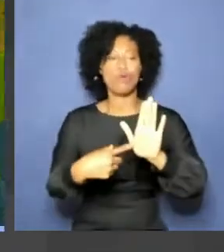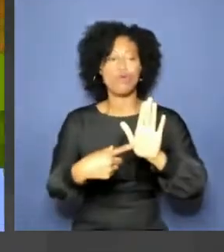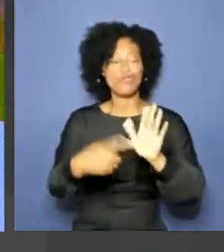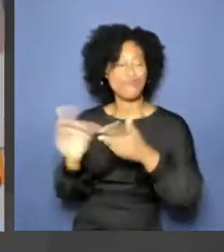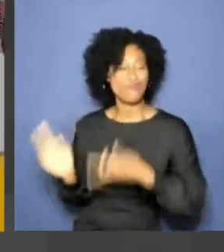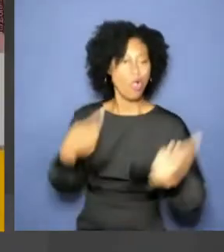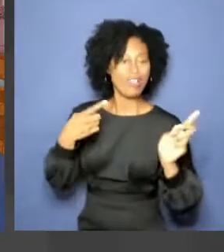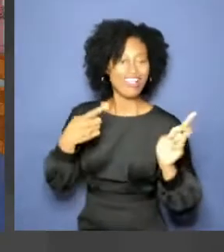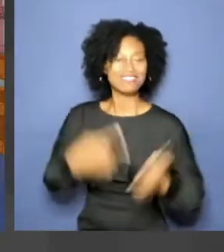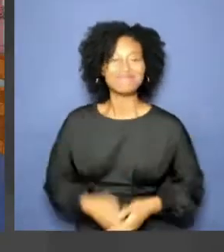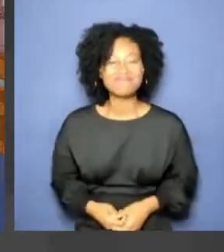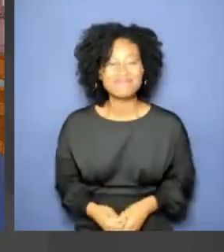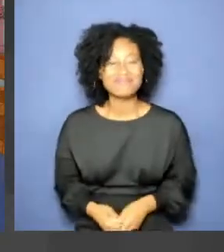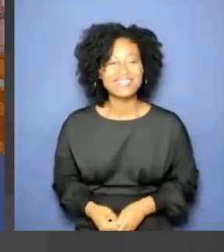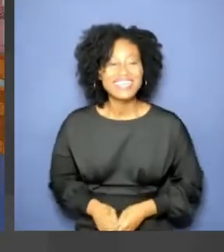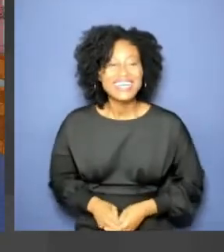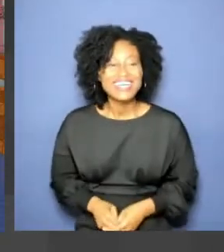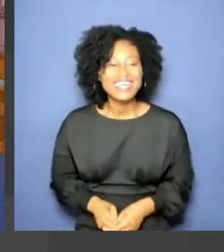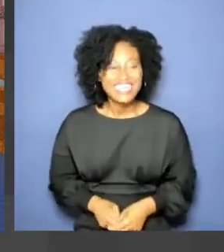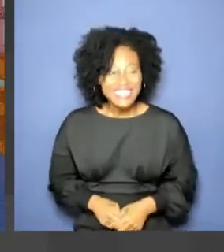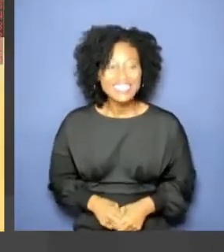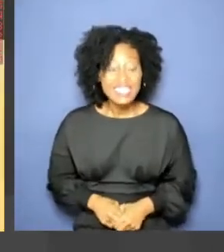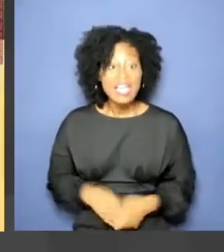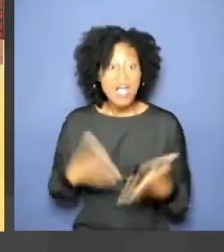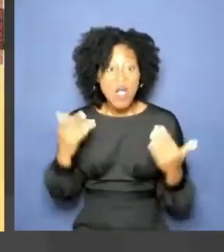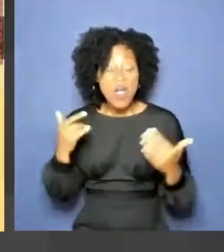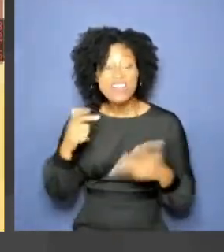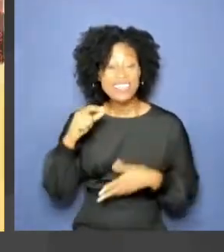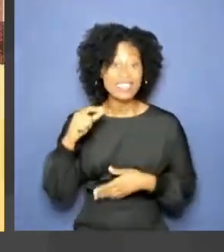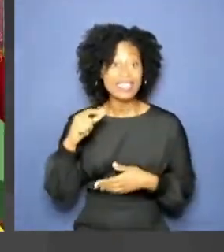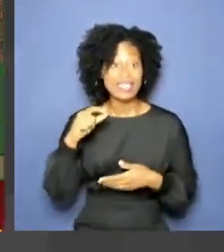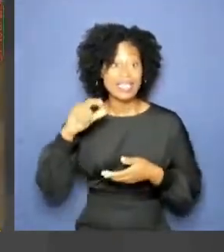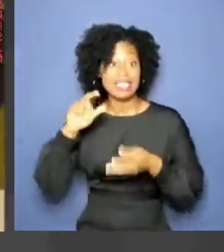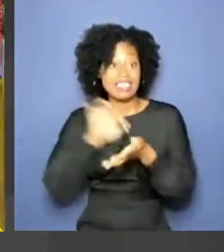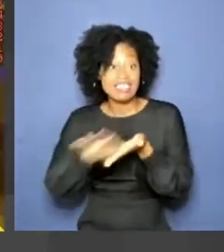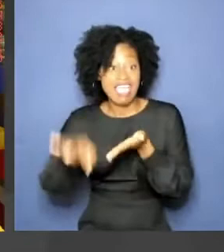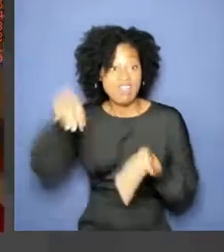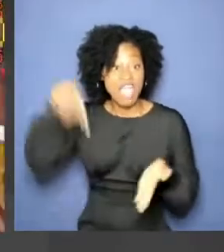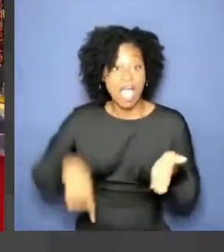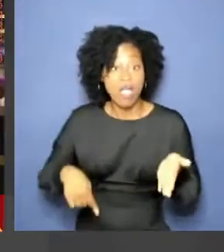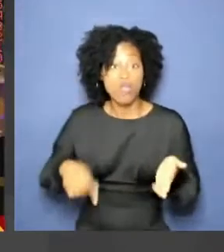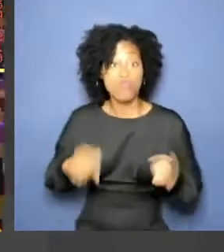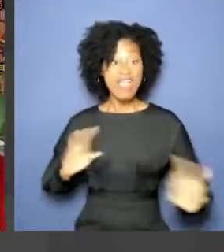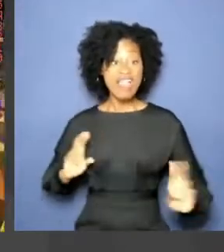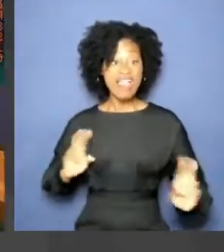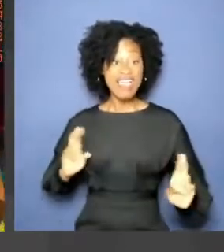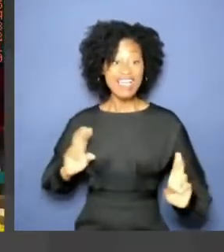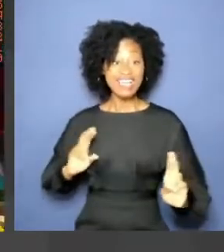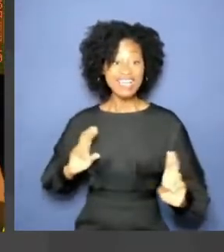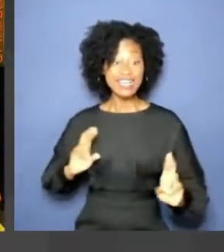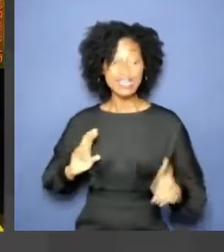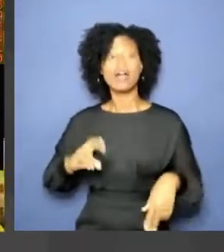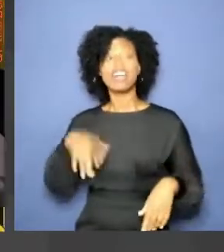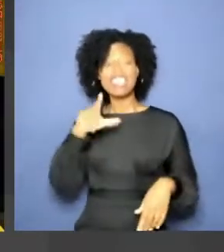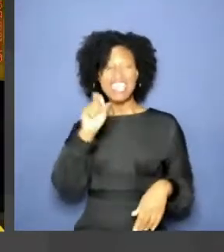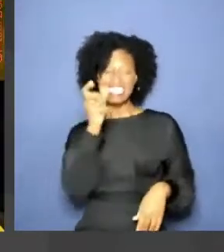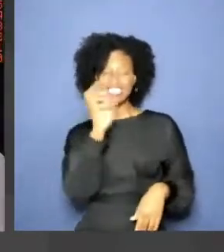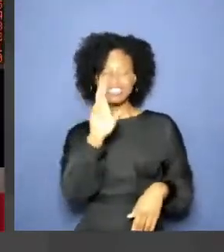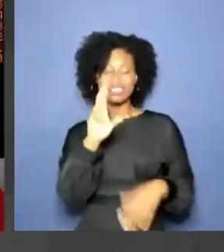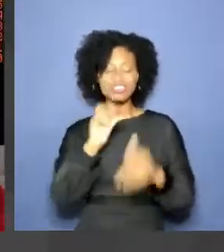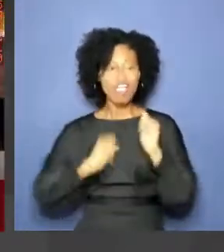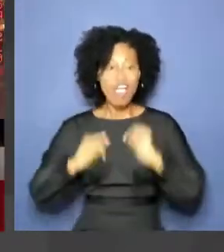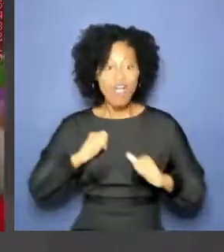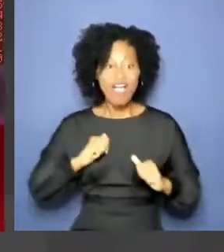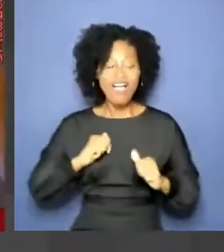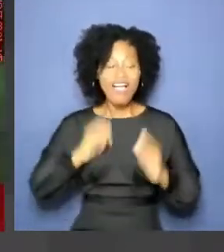It's starting. On the countdown. Countdown. Ready up, ready up. We're gonna start. Oh, it's a laser show! beams. Oh my